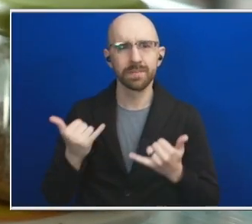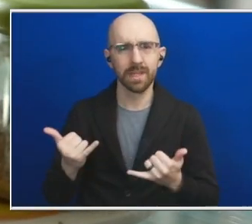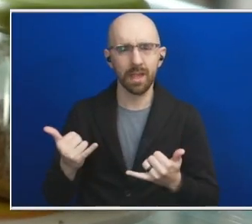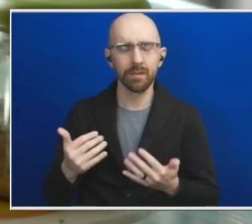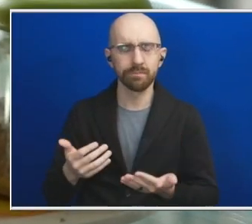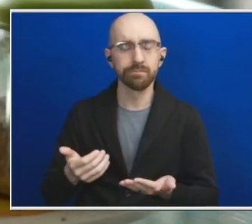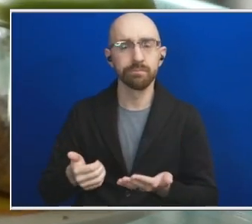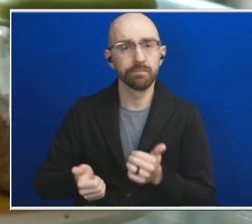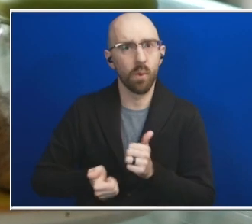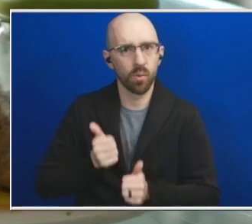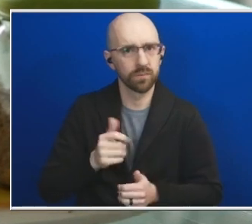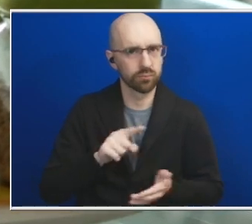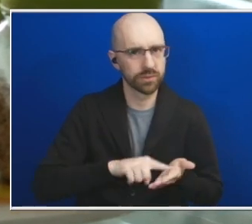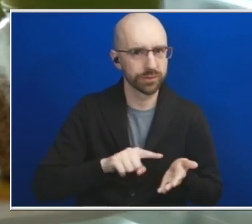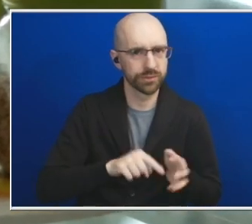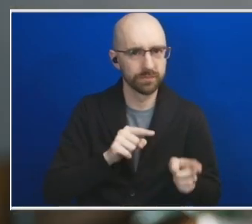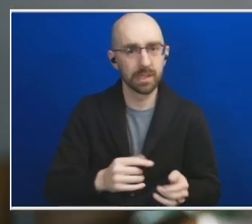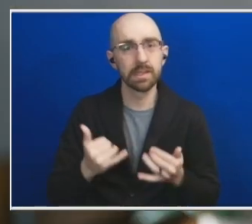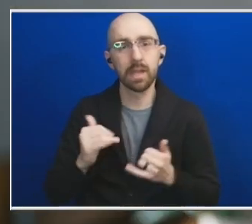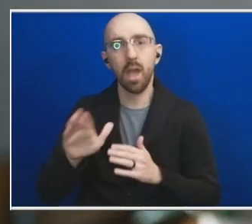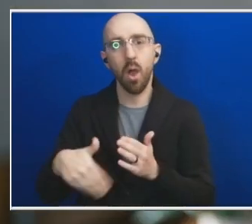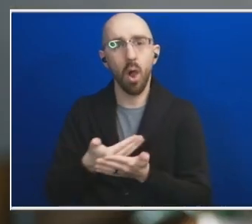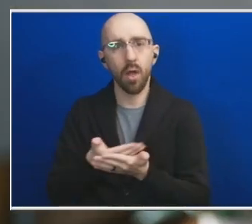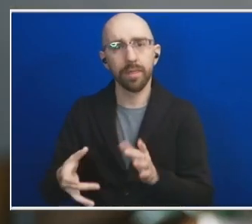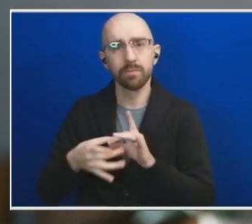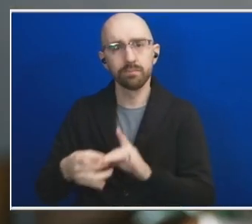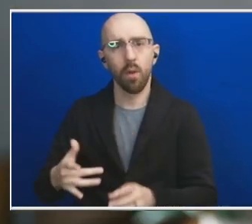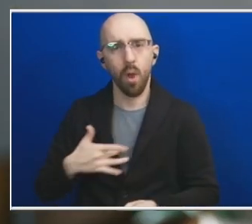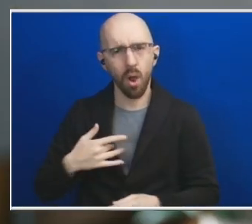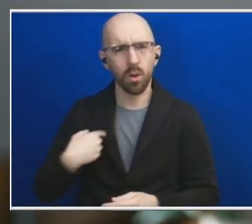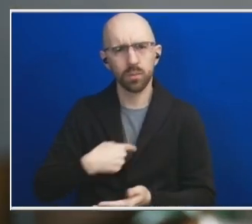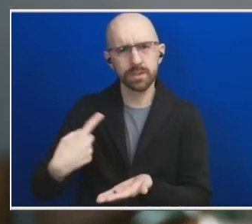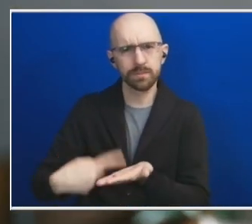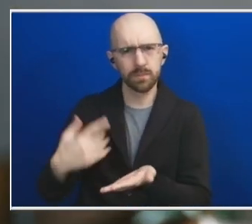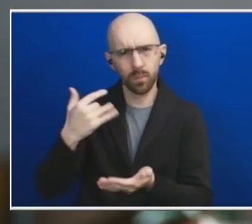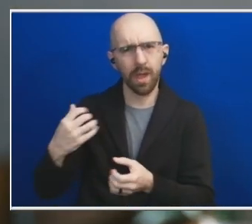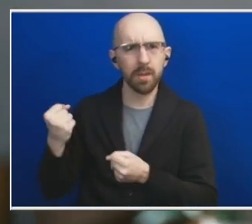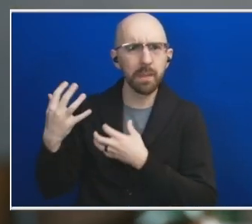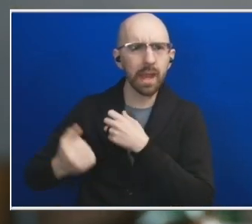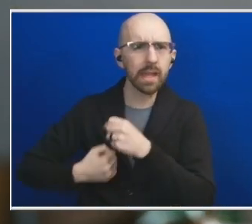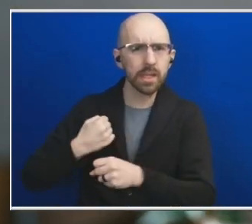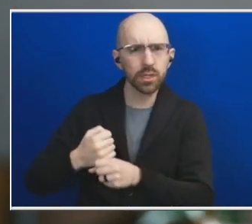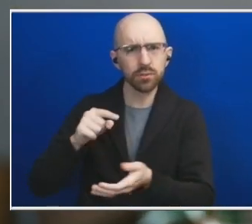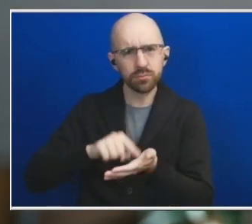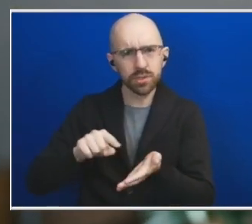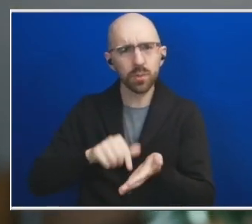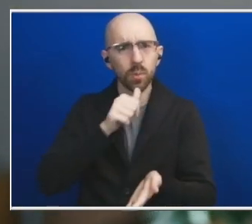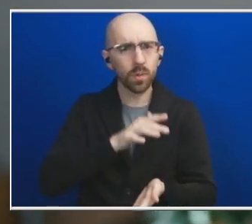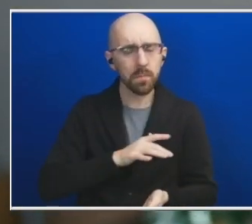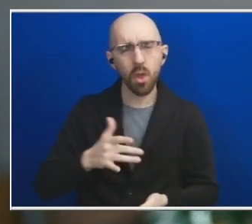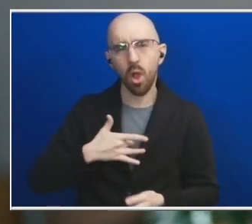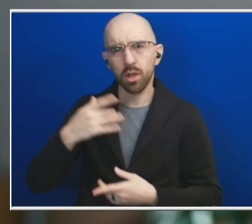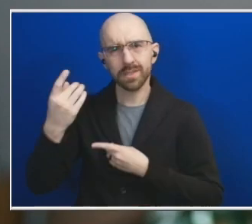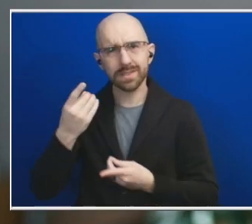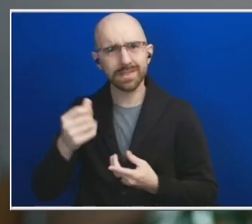On today's All Things Heart, we discuss why decades of research on women and heart disease simply isn't